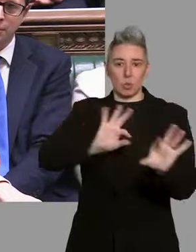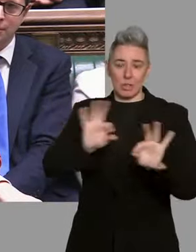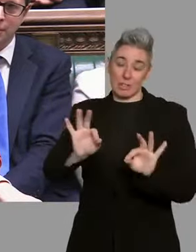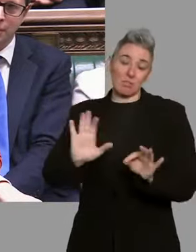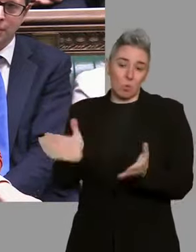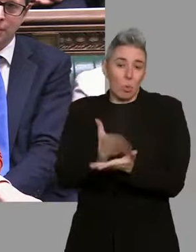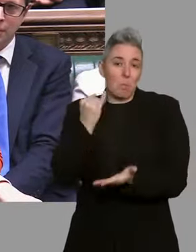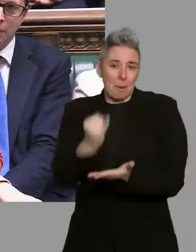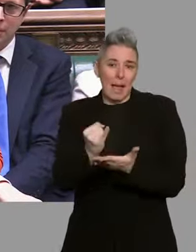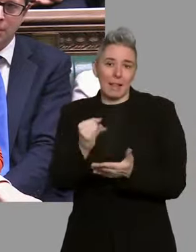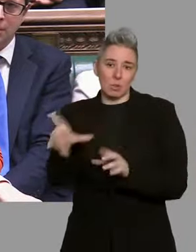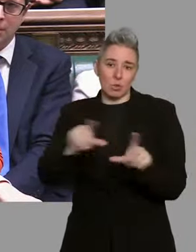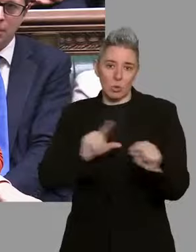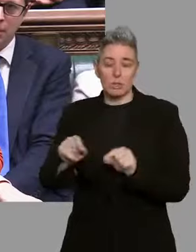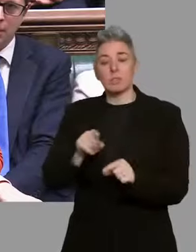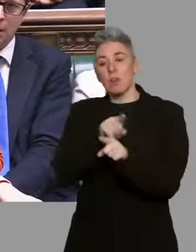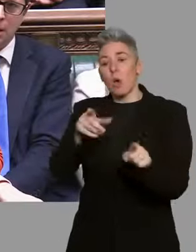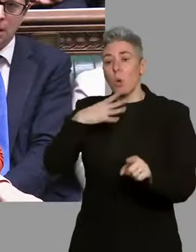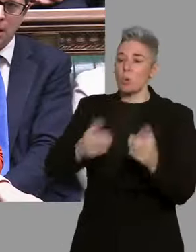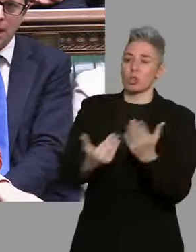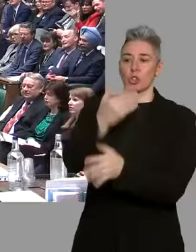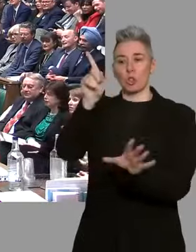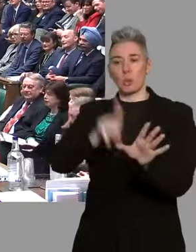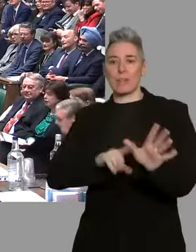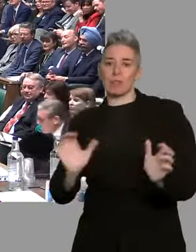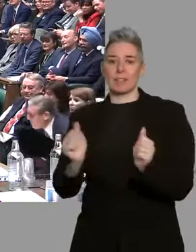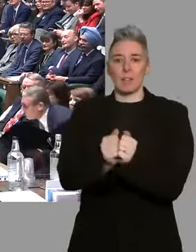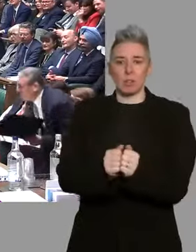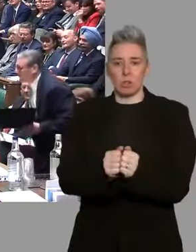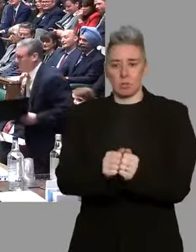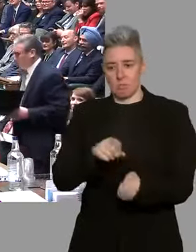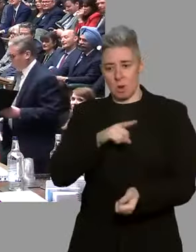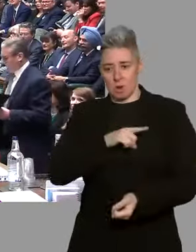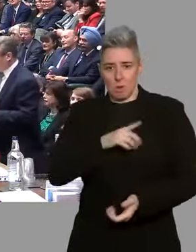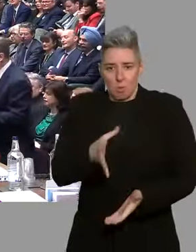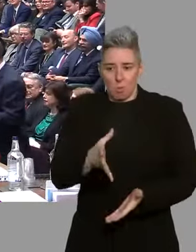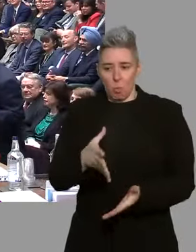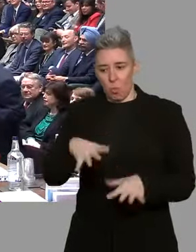resolution, why doesn't he start with telling the truth?